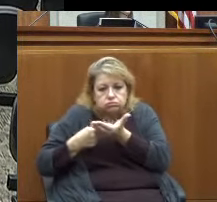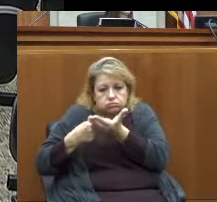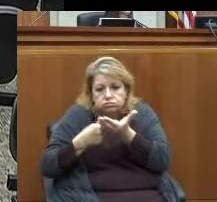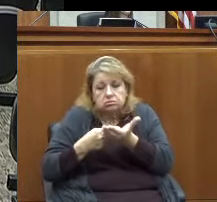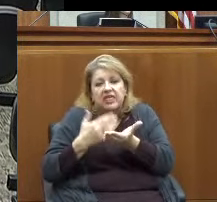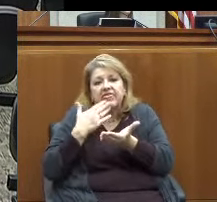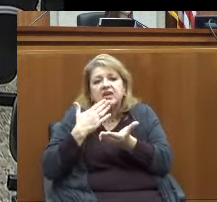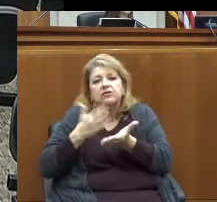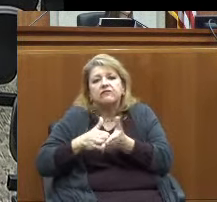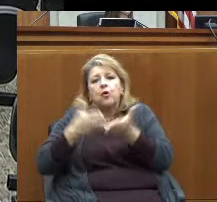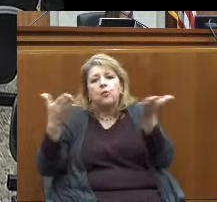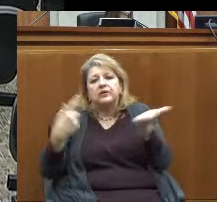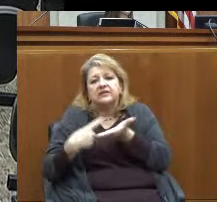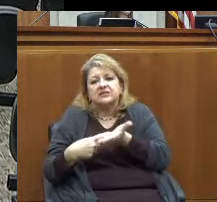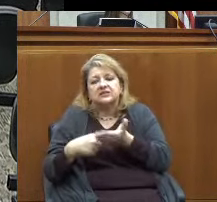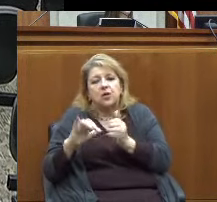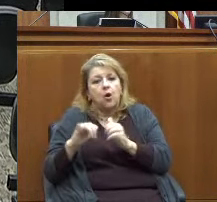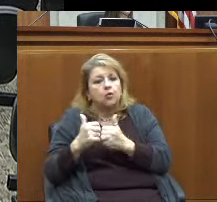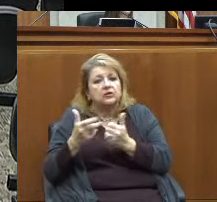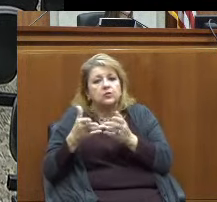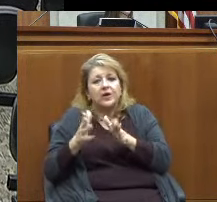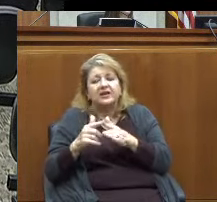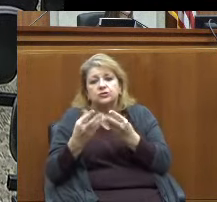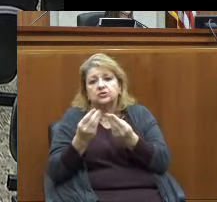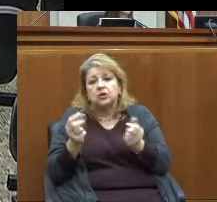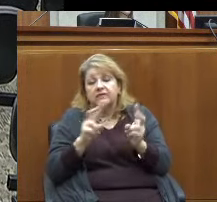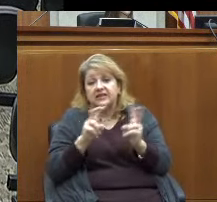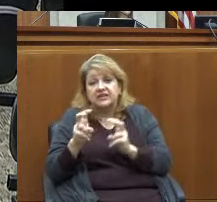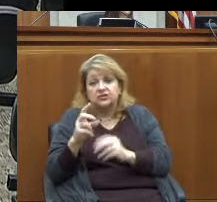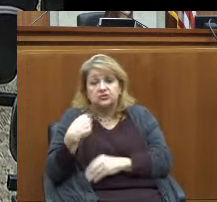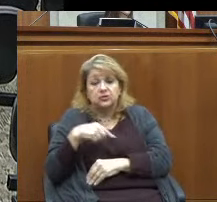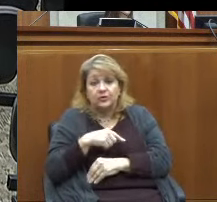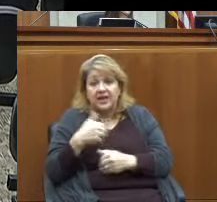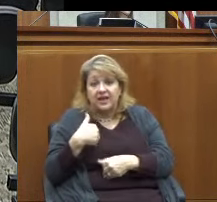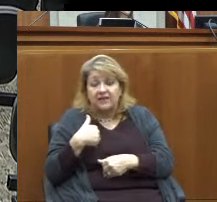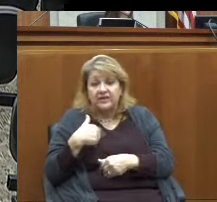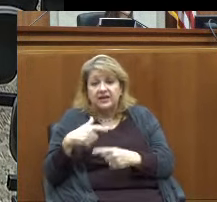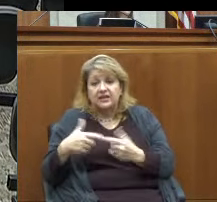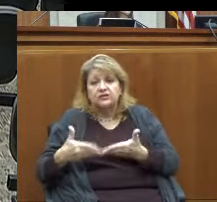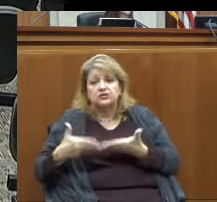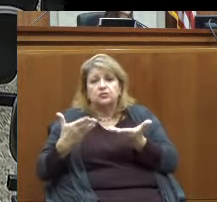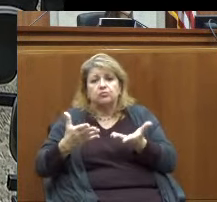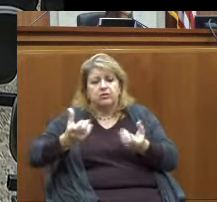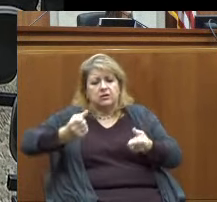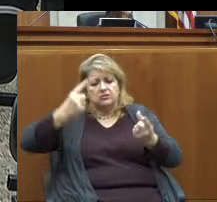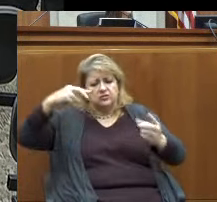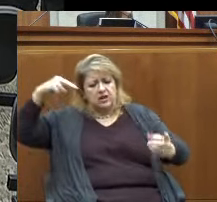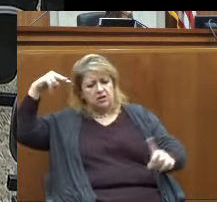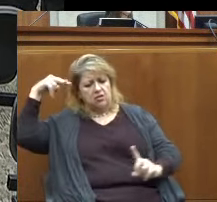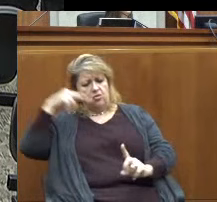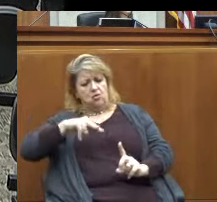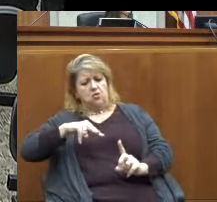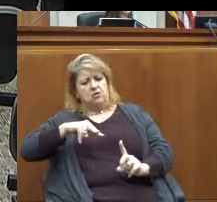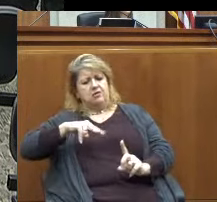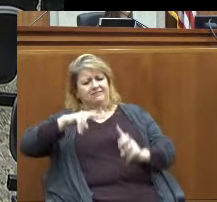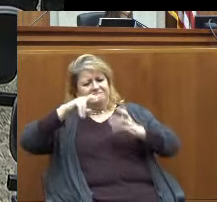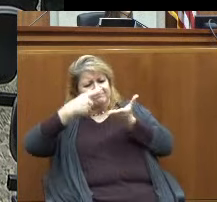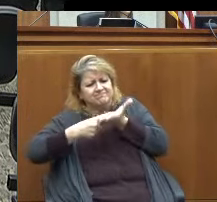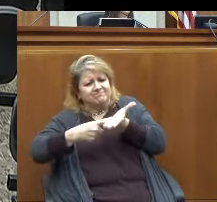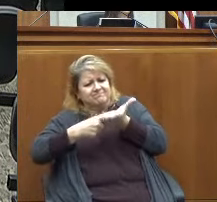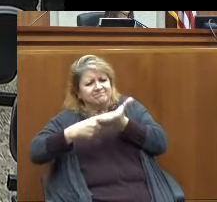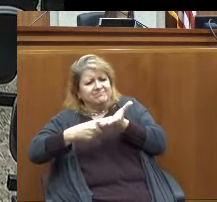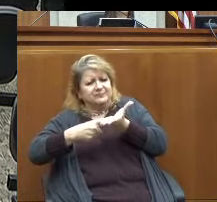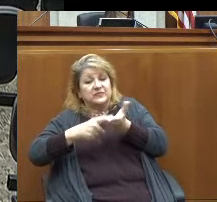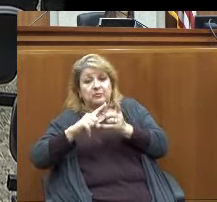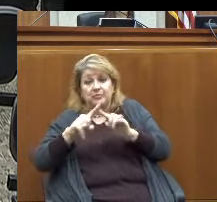for the discussion. The only way we're going to solve the issues where we're at is to bring light to these issues. But